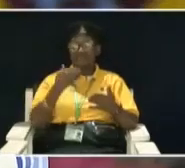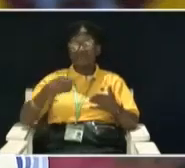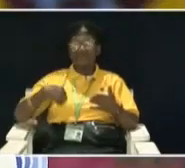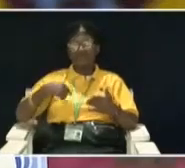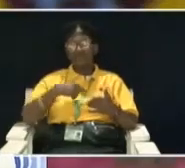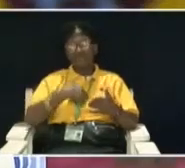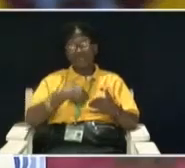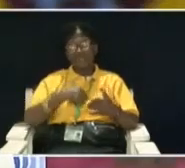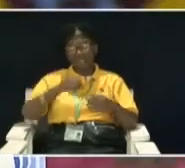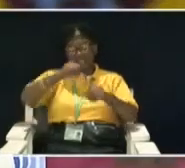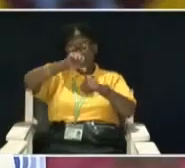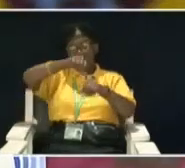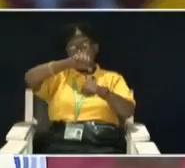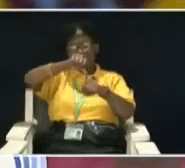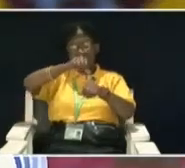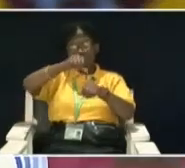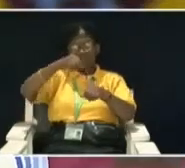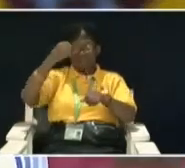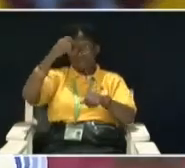We're talking about